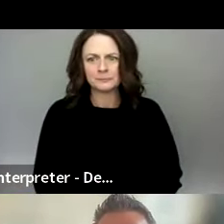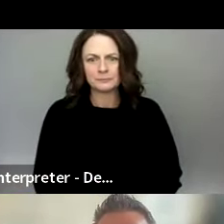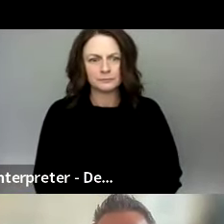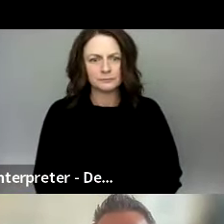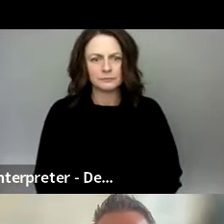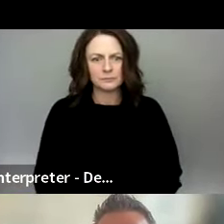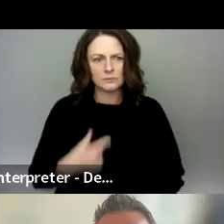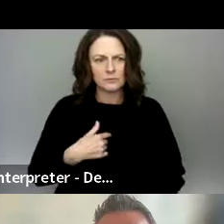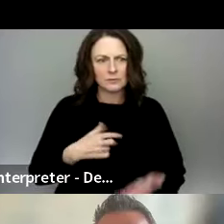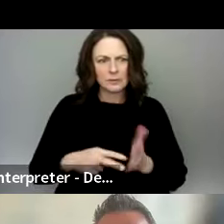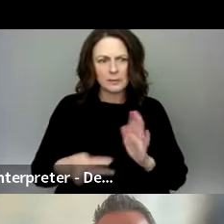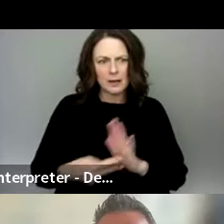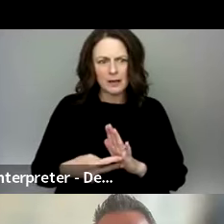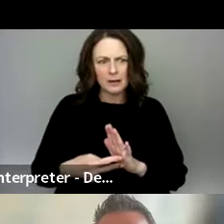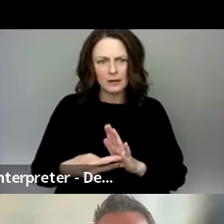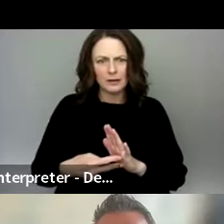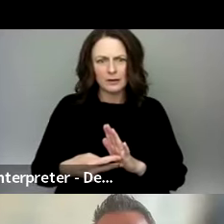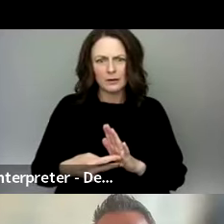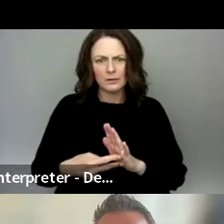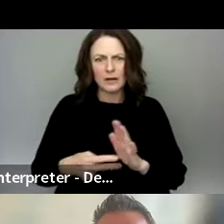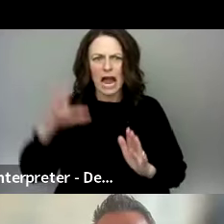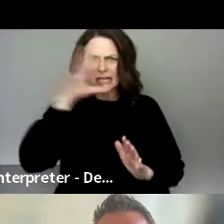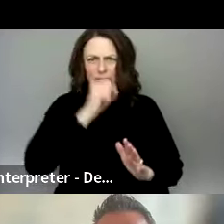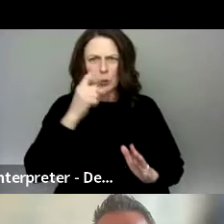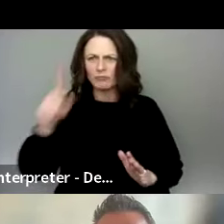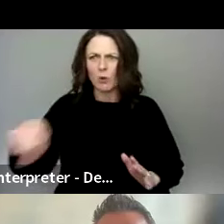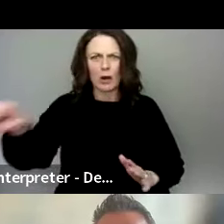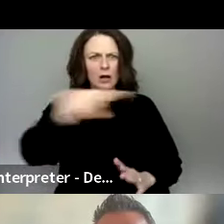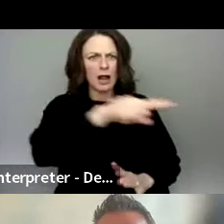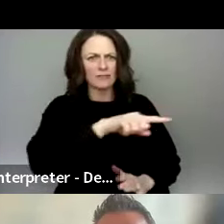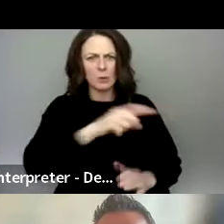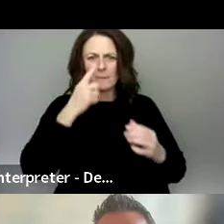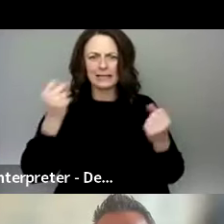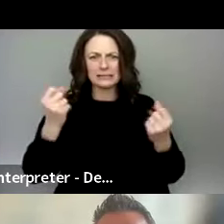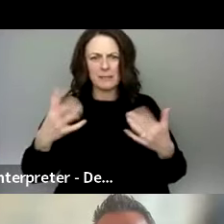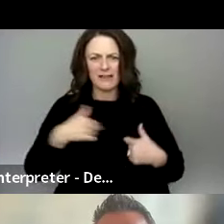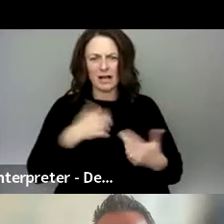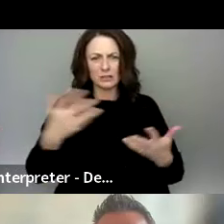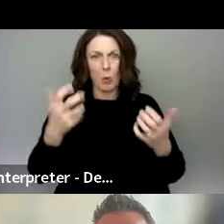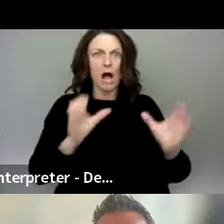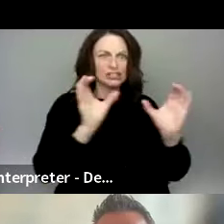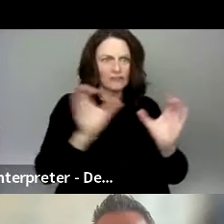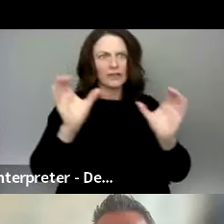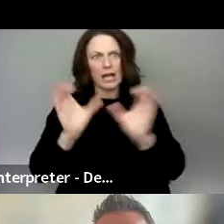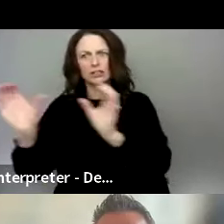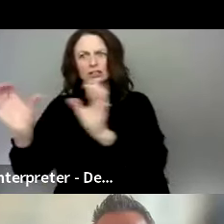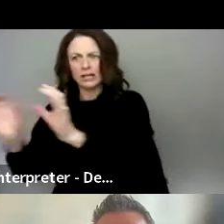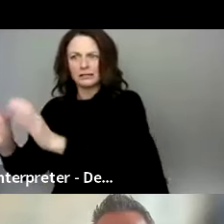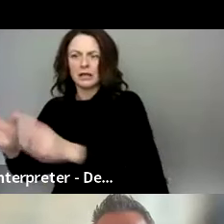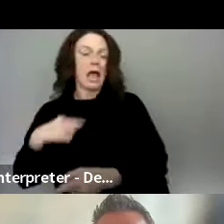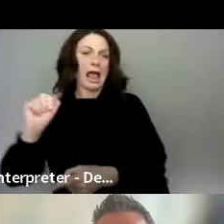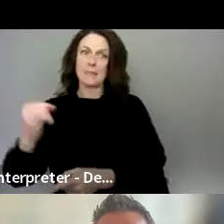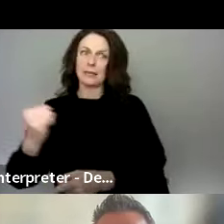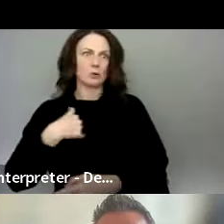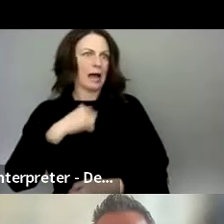So I mean, it's a question I'm asking on behalf of everyone, because a lot of us want to do certifications. I don't have